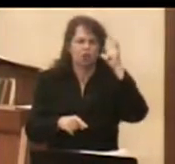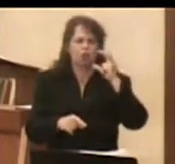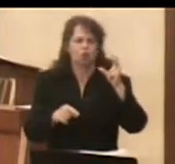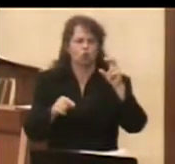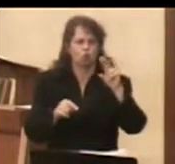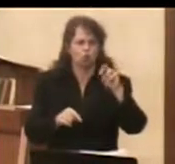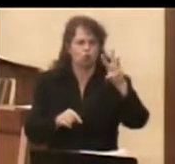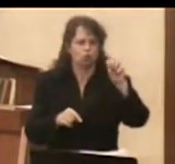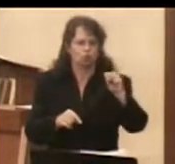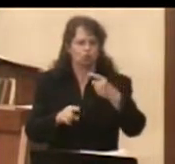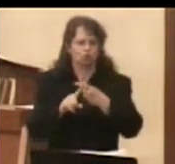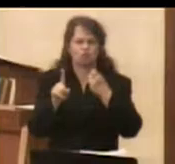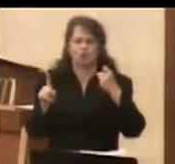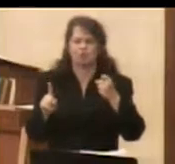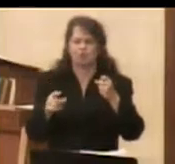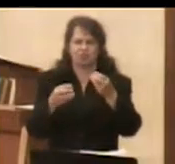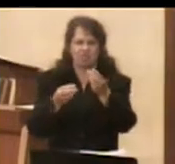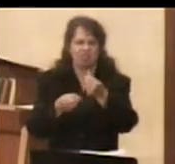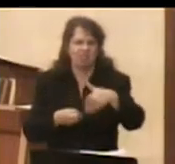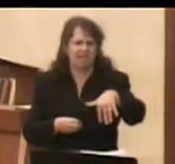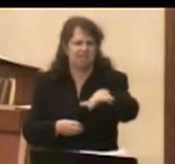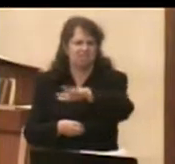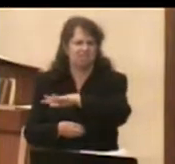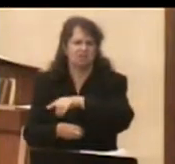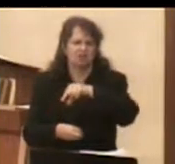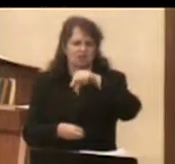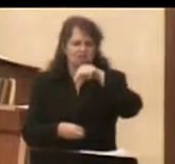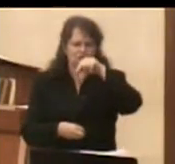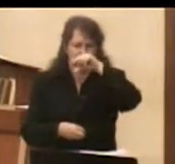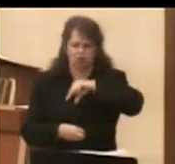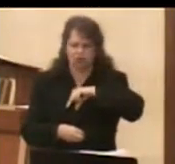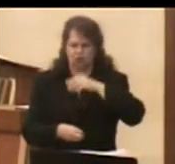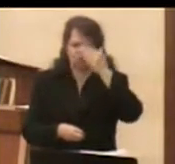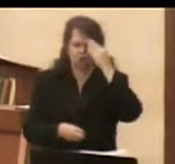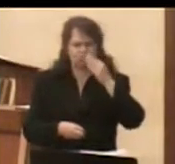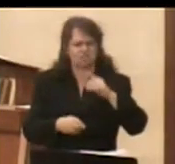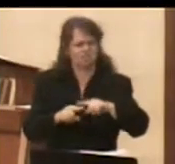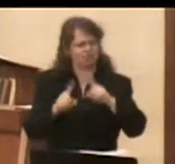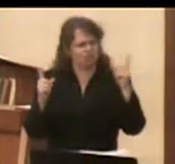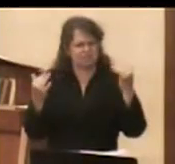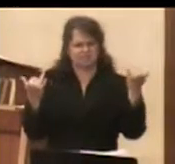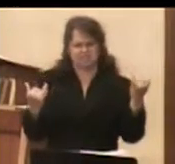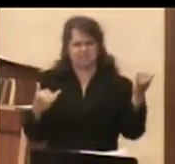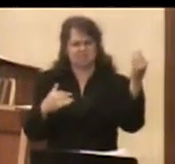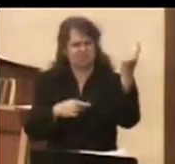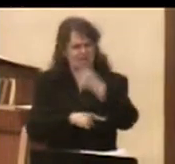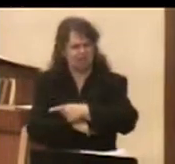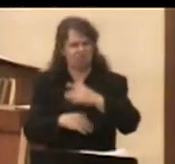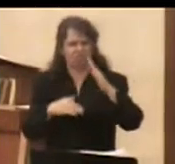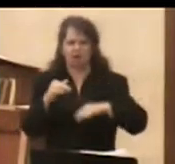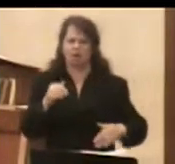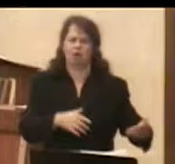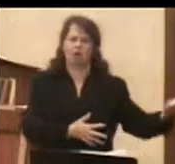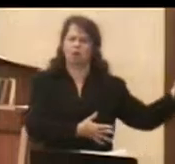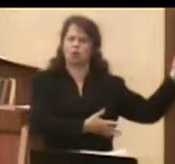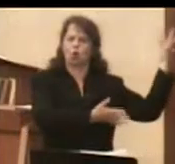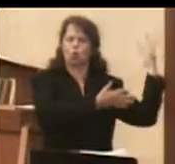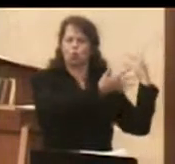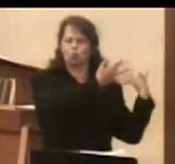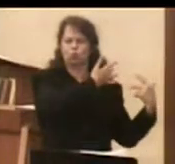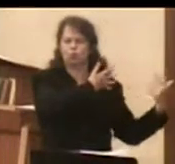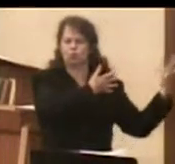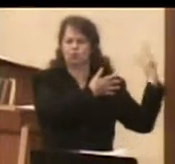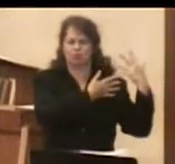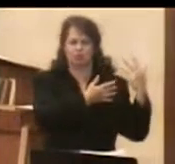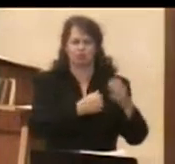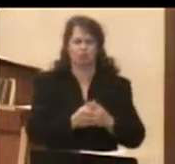of the land of Turkey, we know it is a very different context in our time as opposed to this time. And so we will